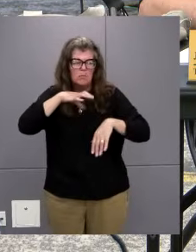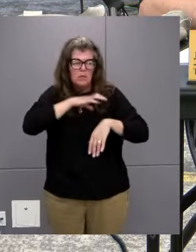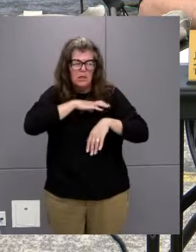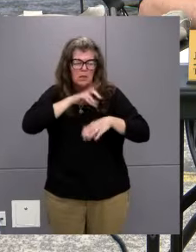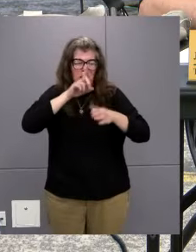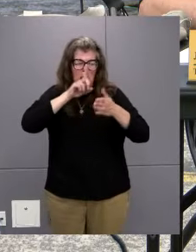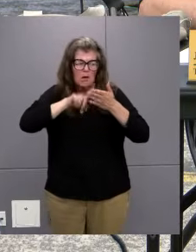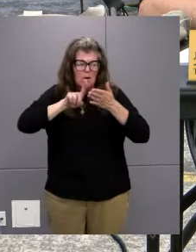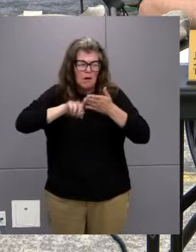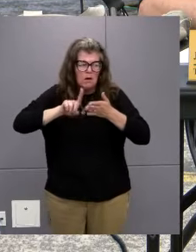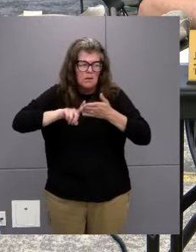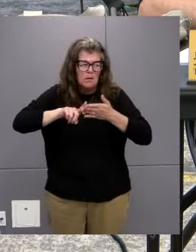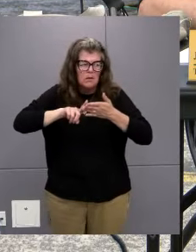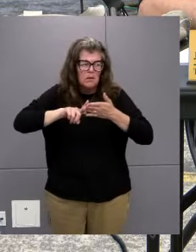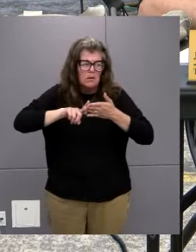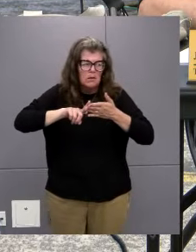committee,